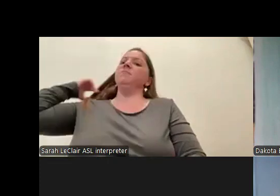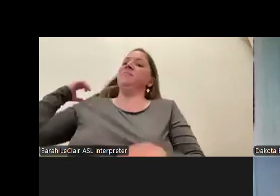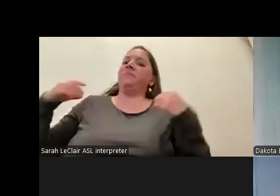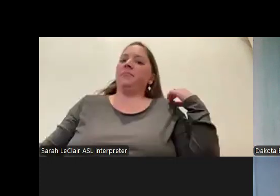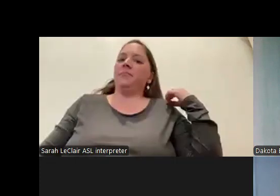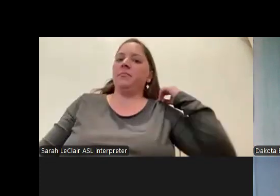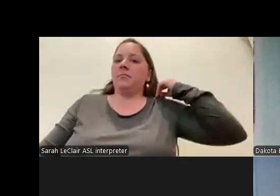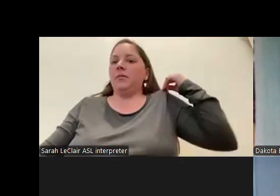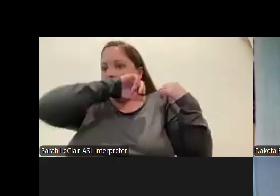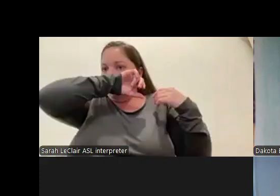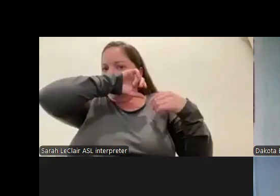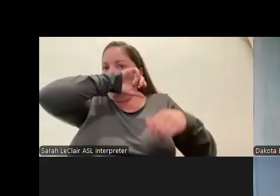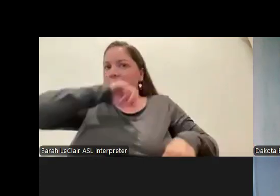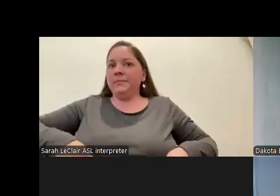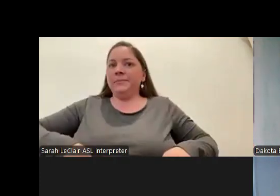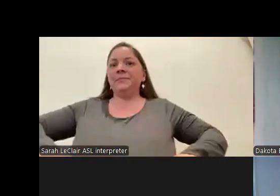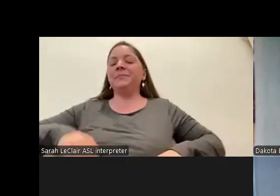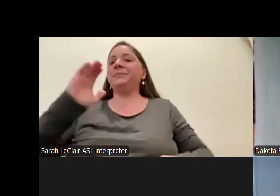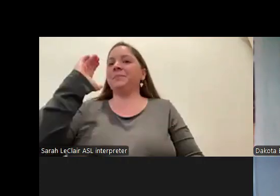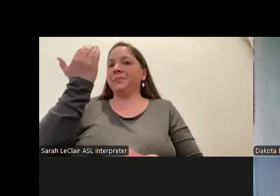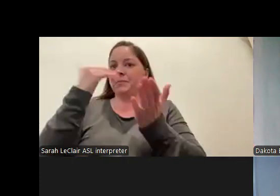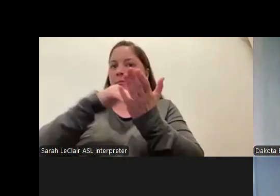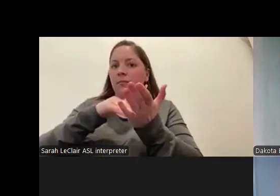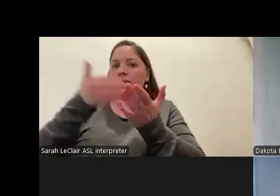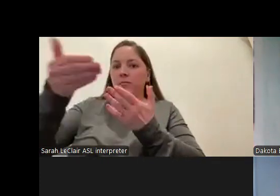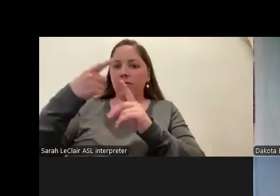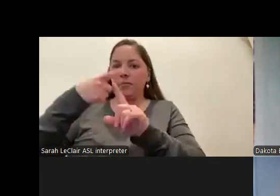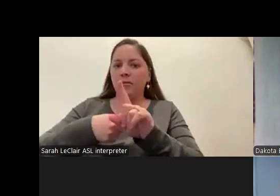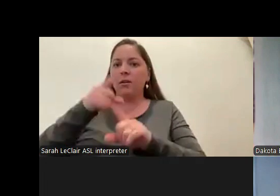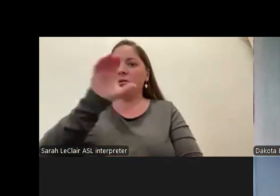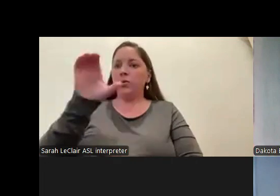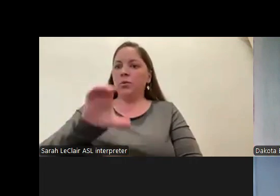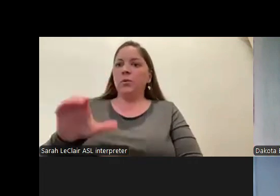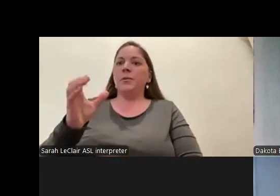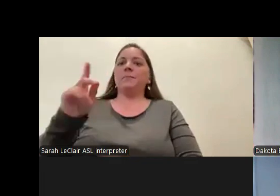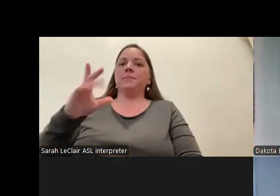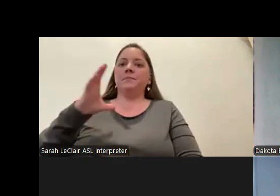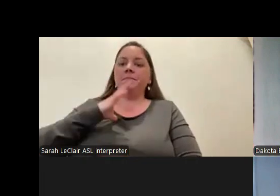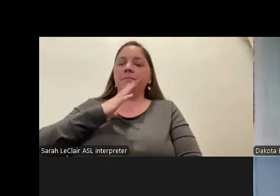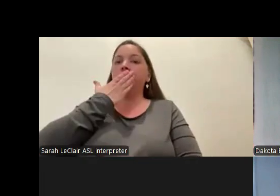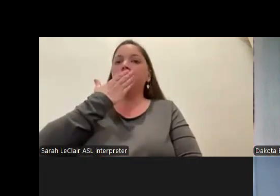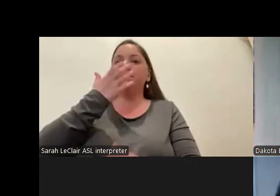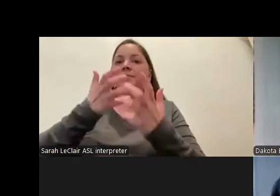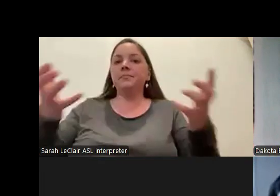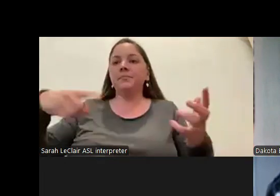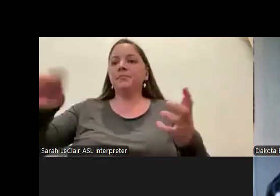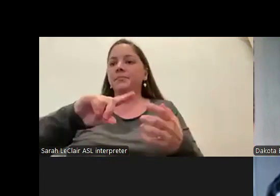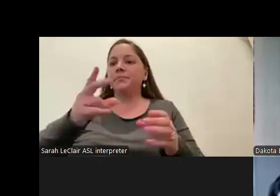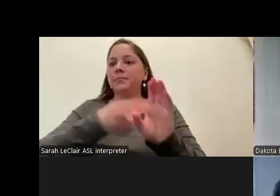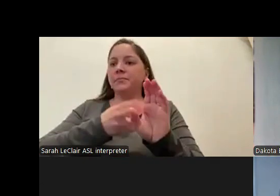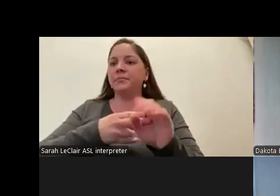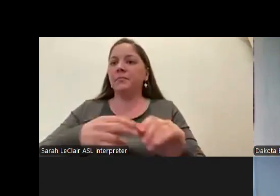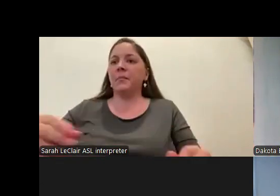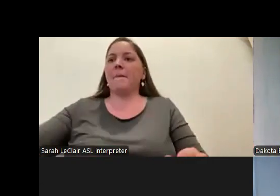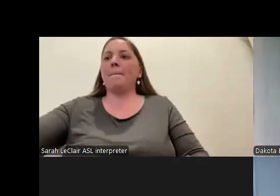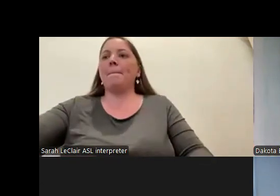And it looks like we're meeting on Zoom again next month. So good to get that squared away. Thank you so much for everybody's participation.